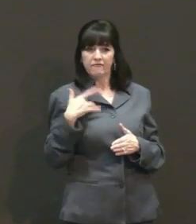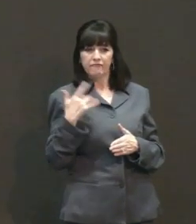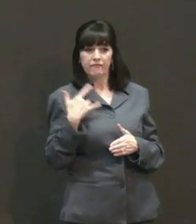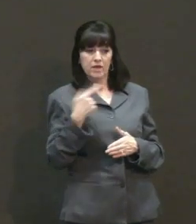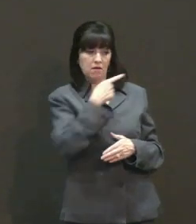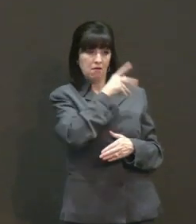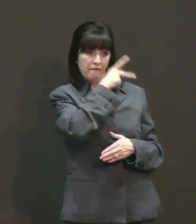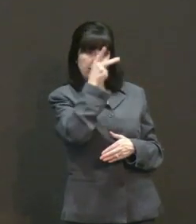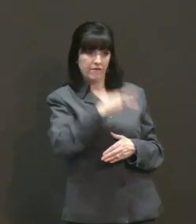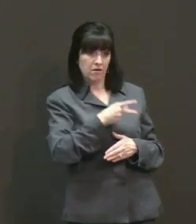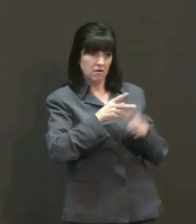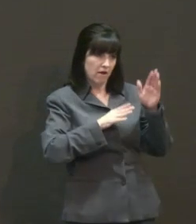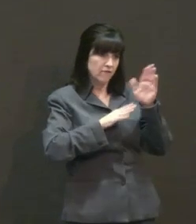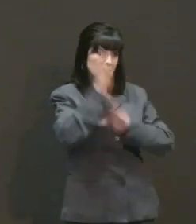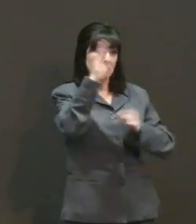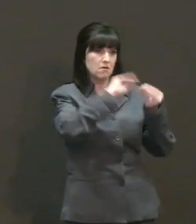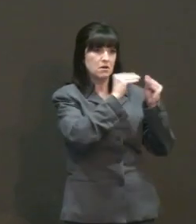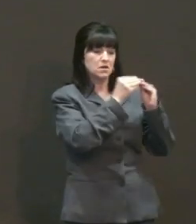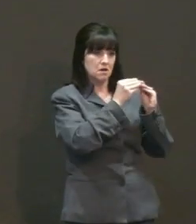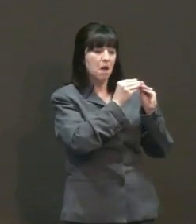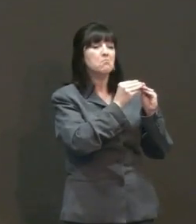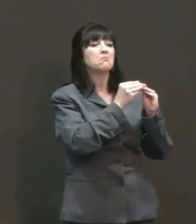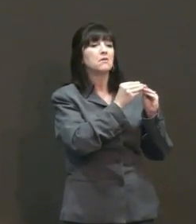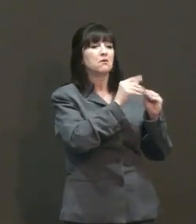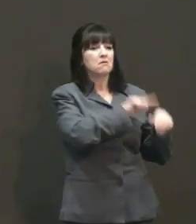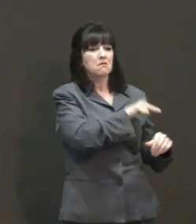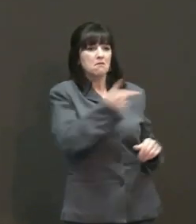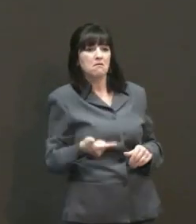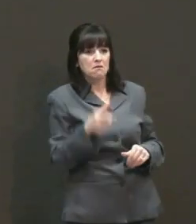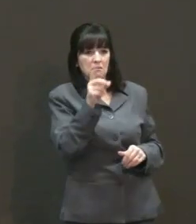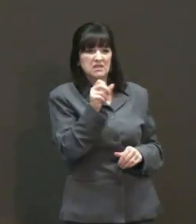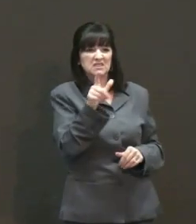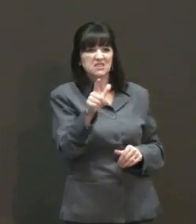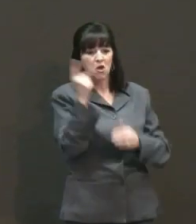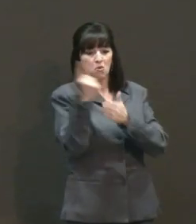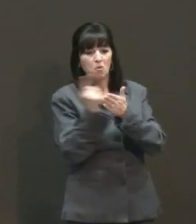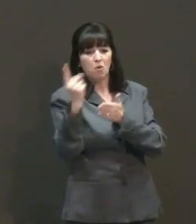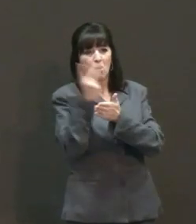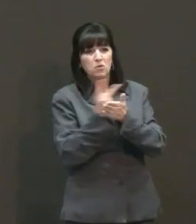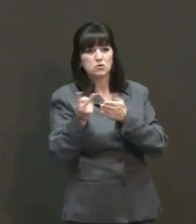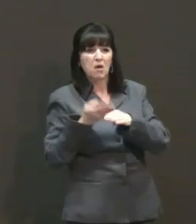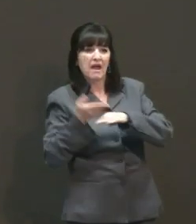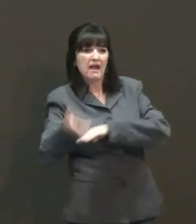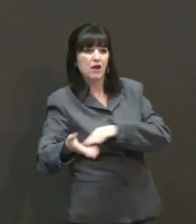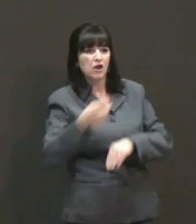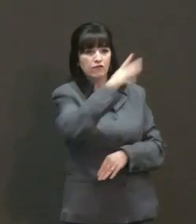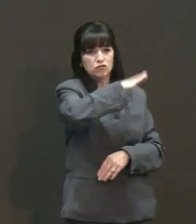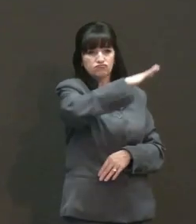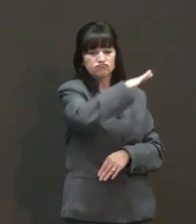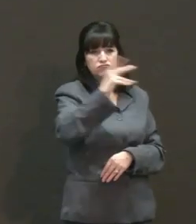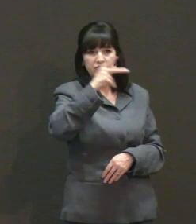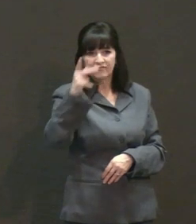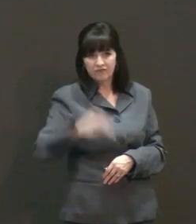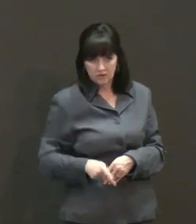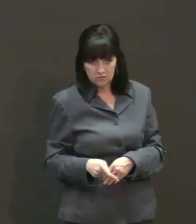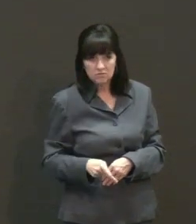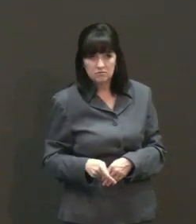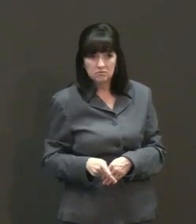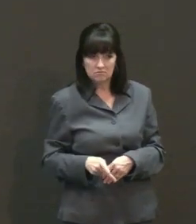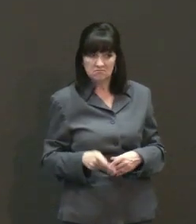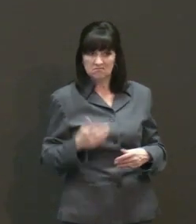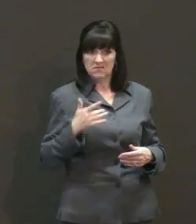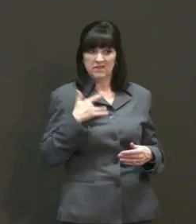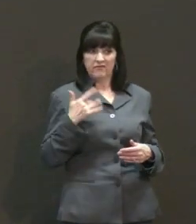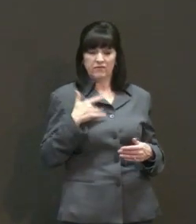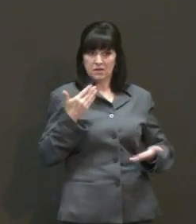Philadelphia. I guess based on our predictive model, if their peak is coming or now, we think